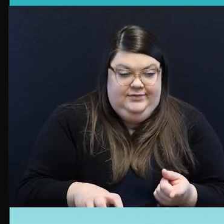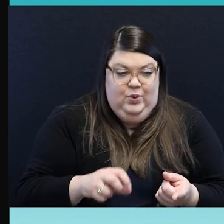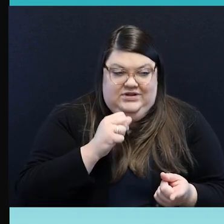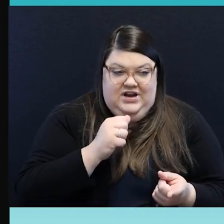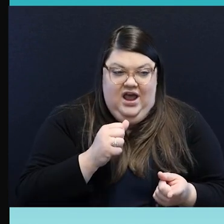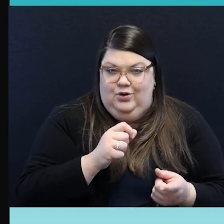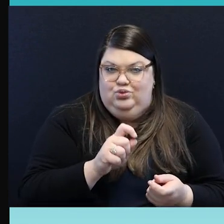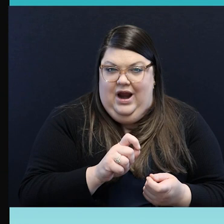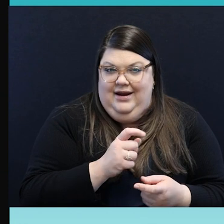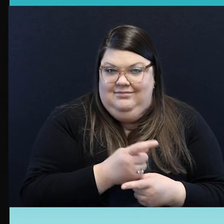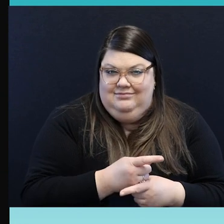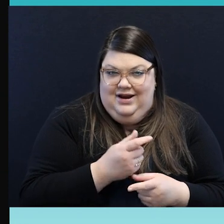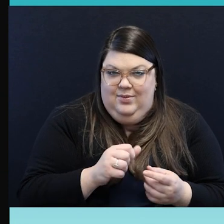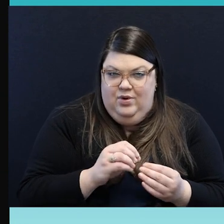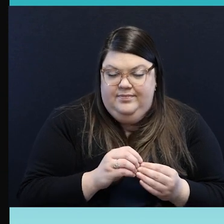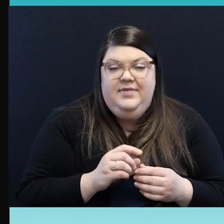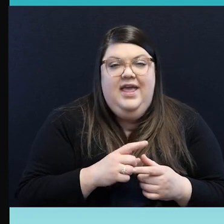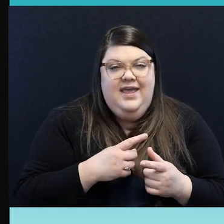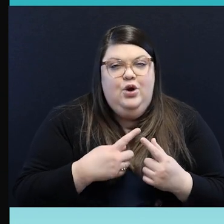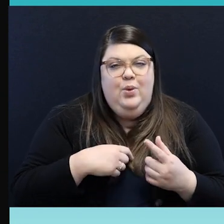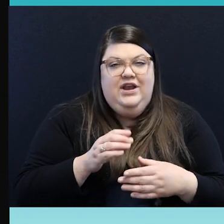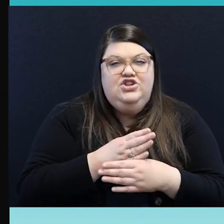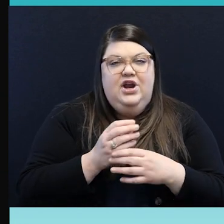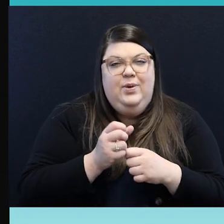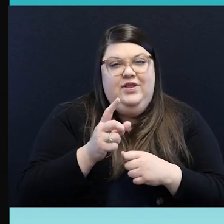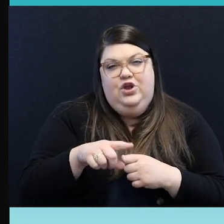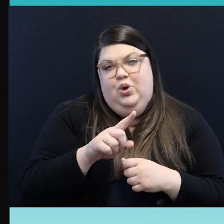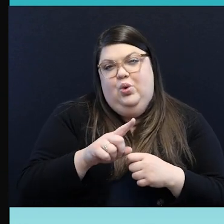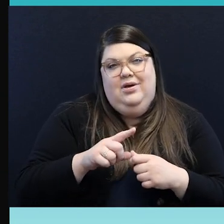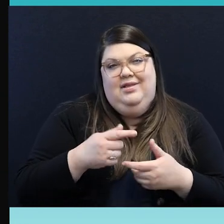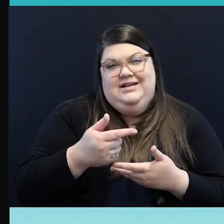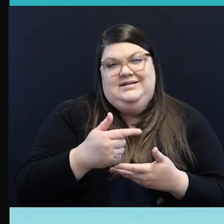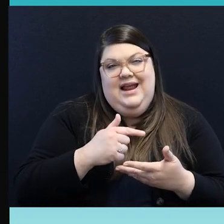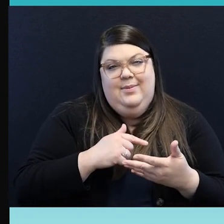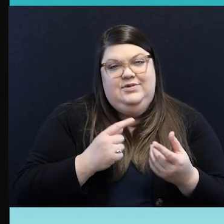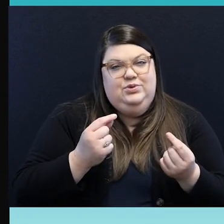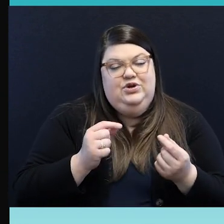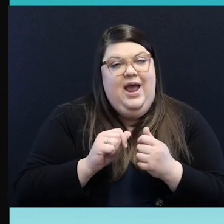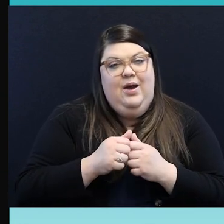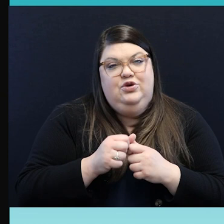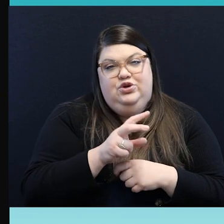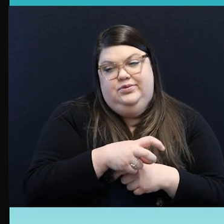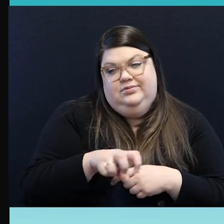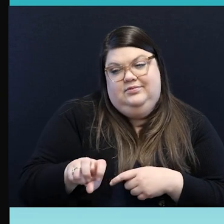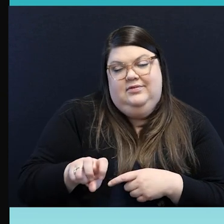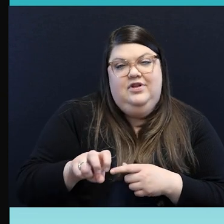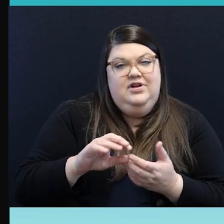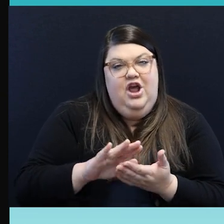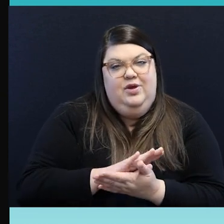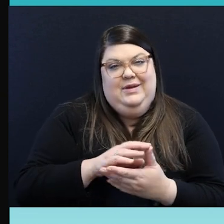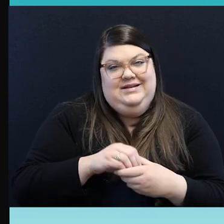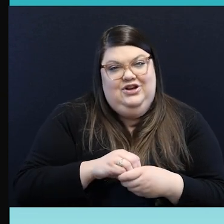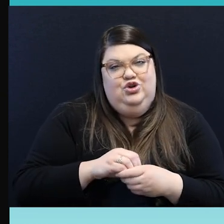accurate, we can then share with you the steps to get those documents into the registry. While all